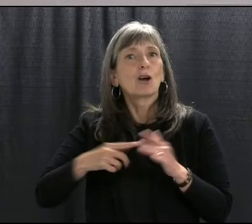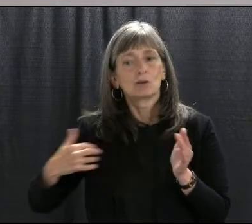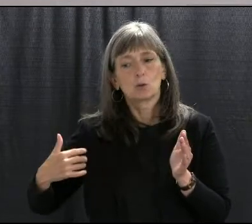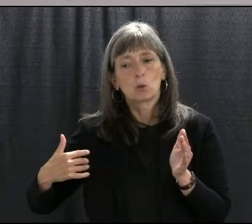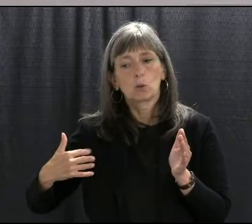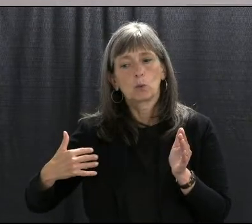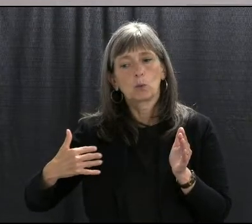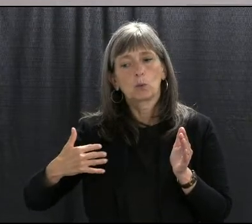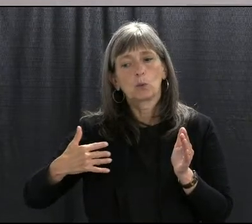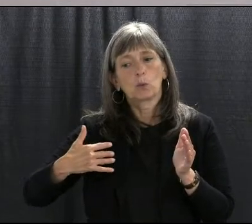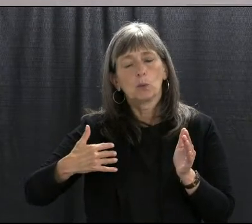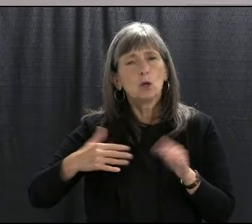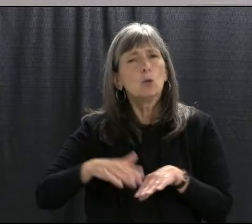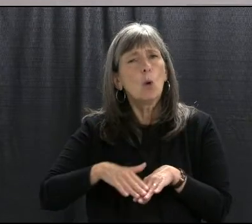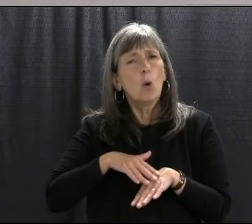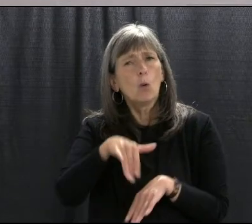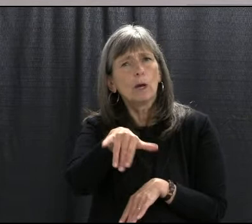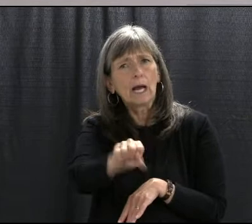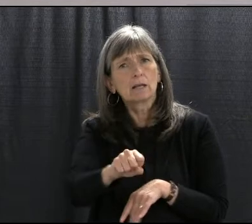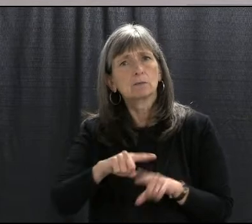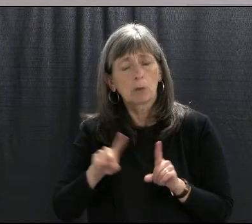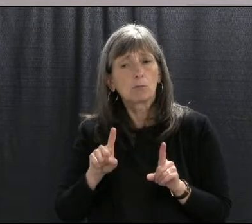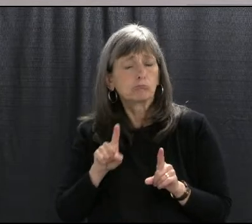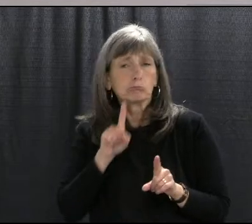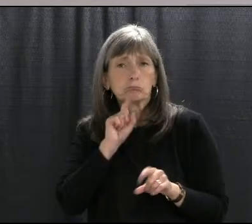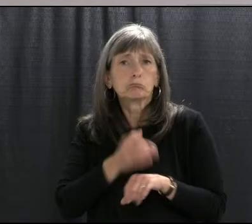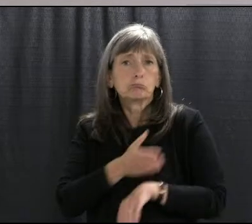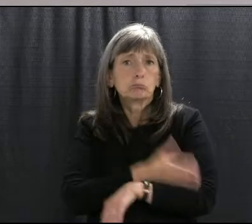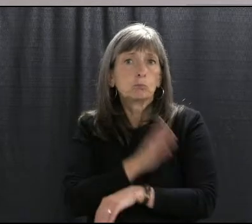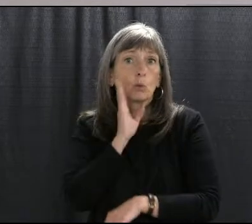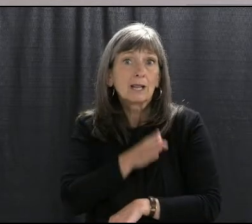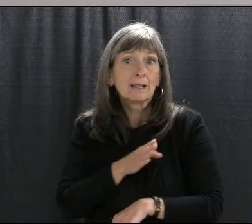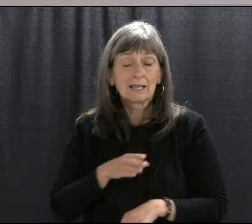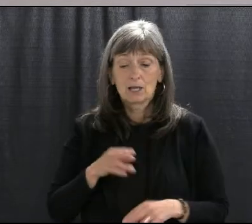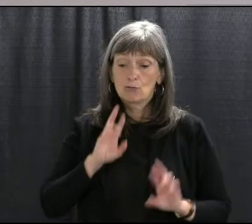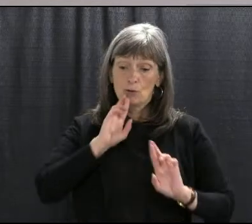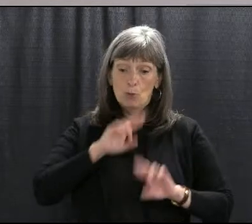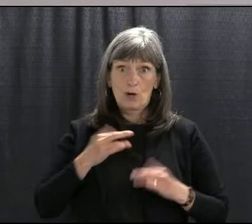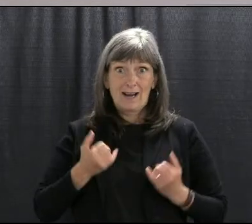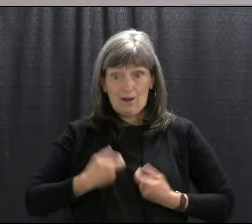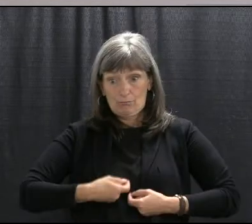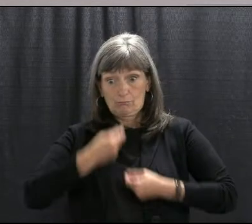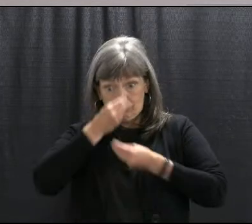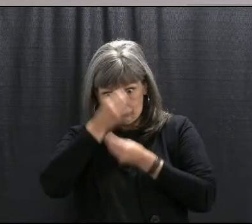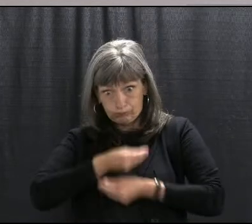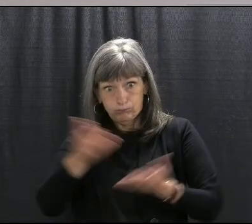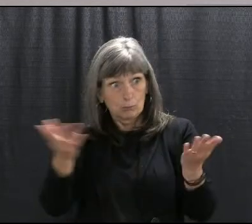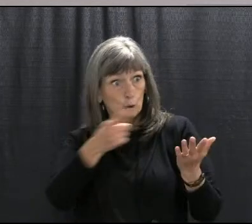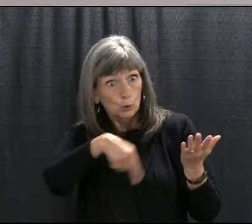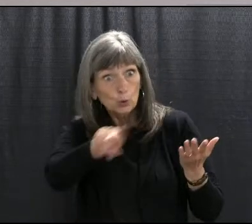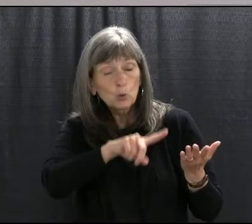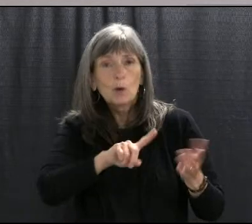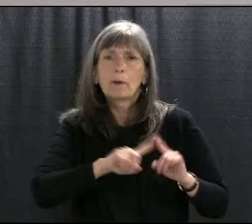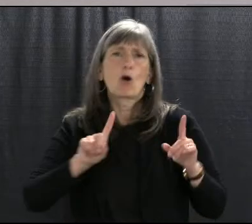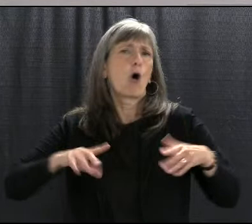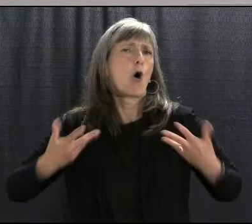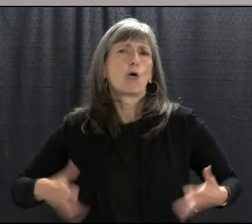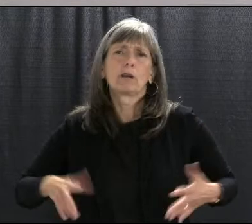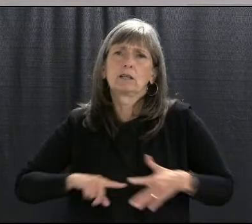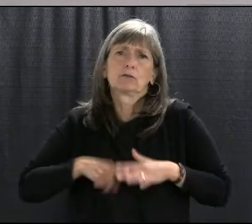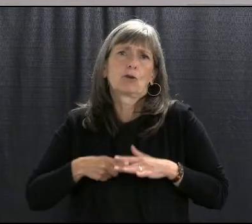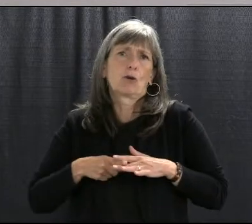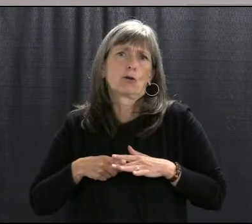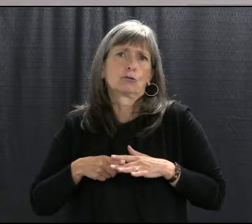time, there's no doubt about it, but this report is being released today, but we've already started the work. I think an